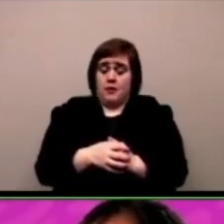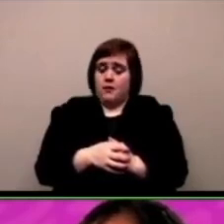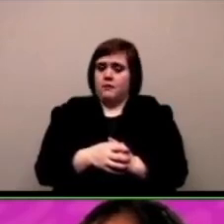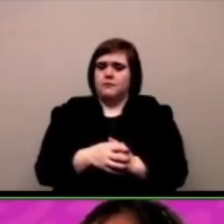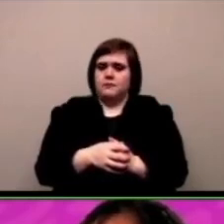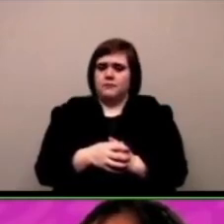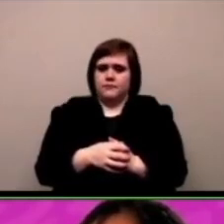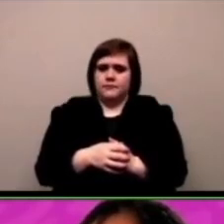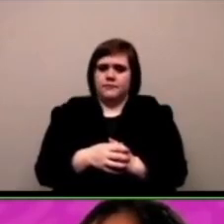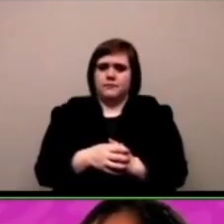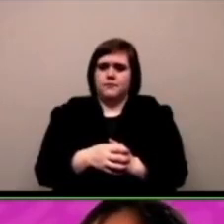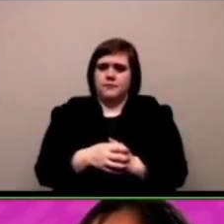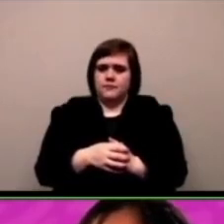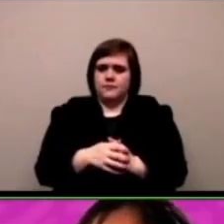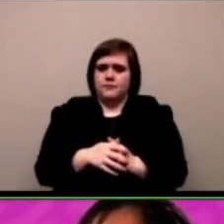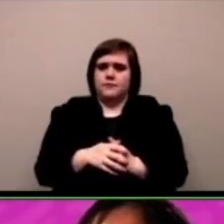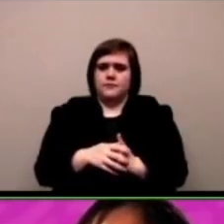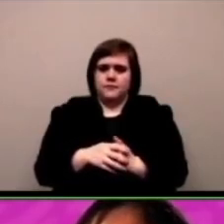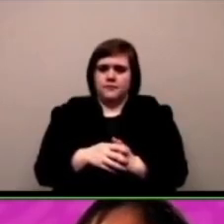Oh.